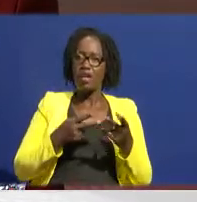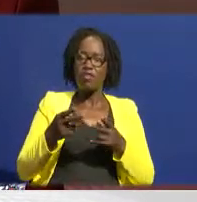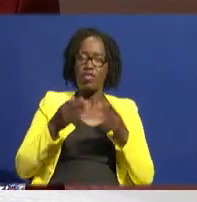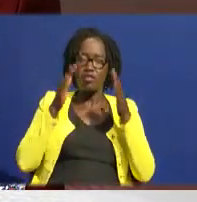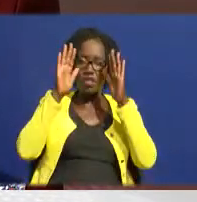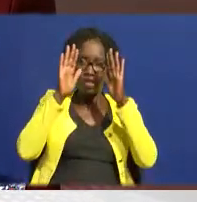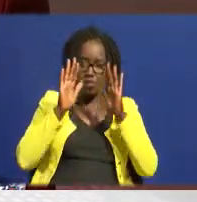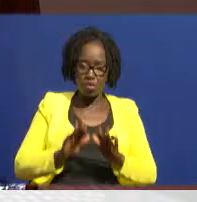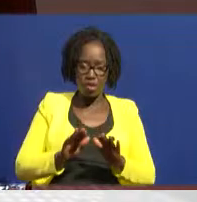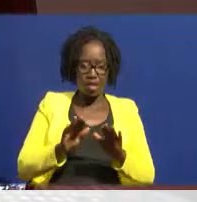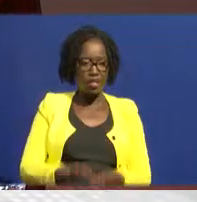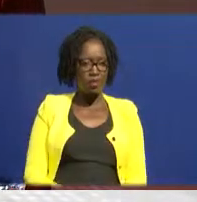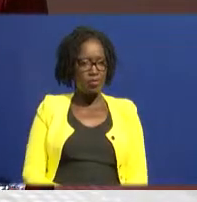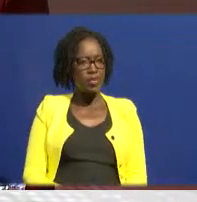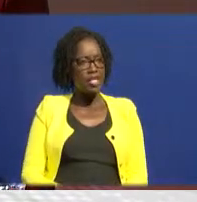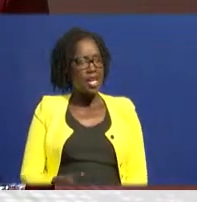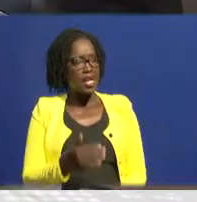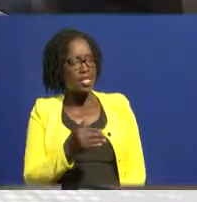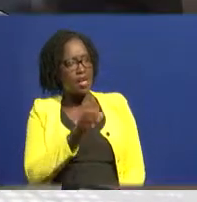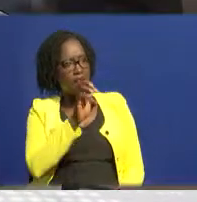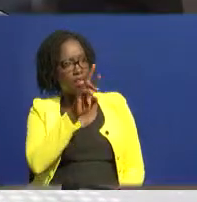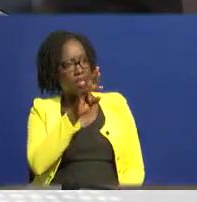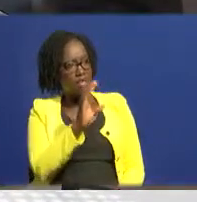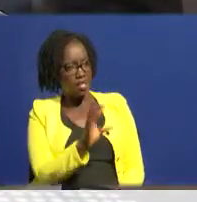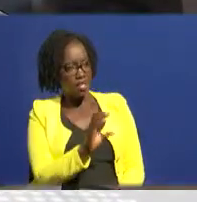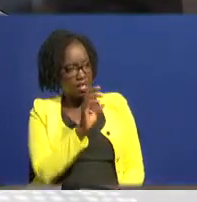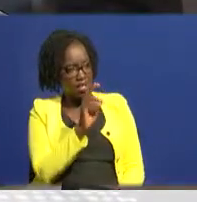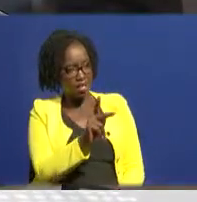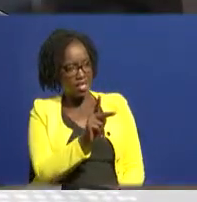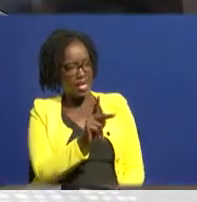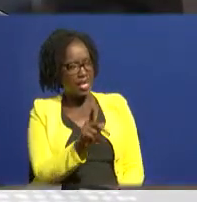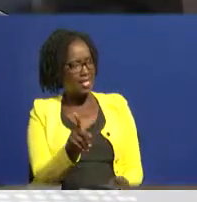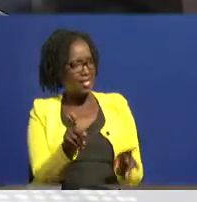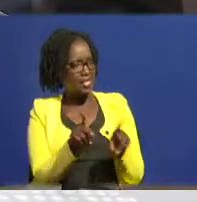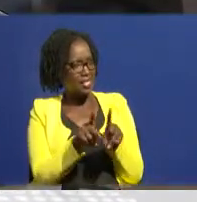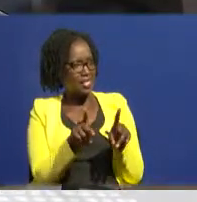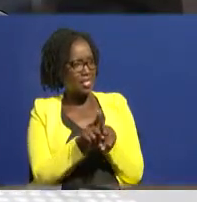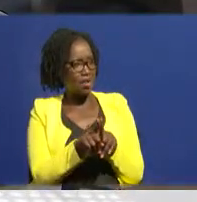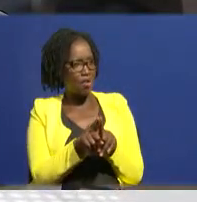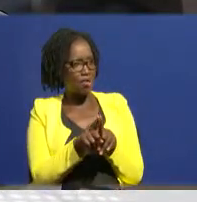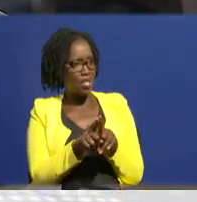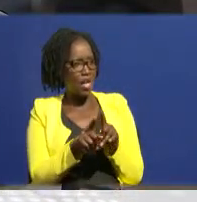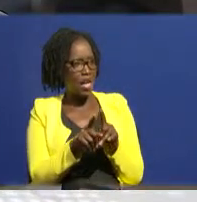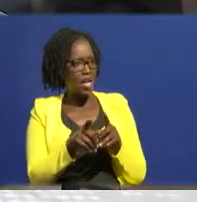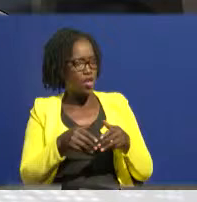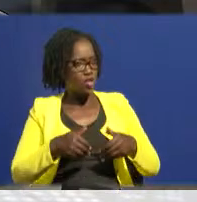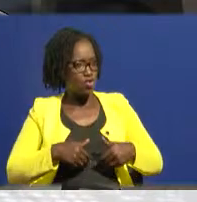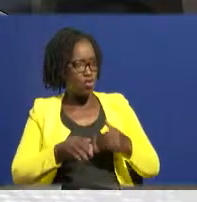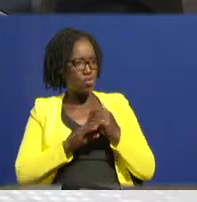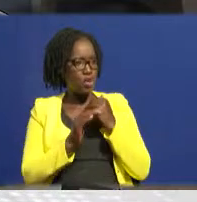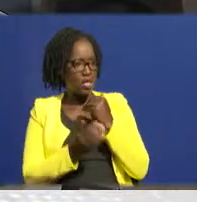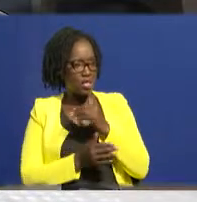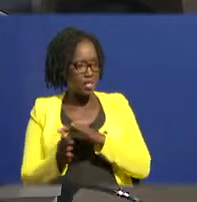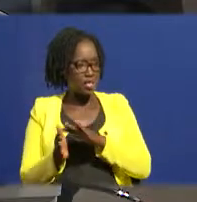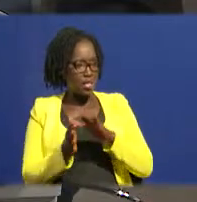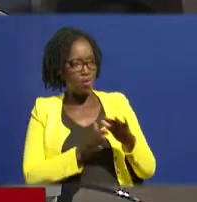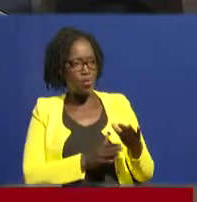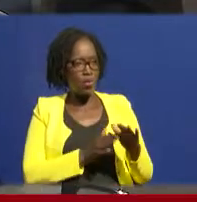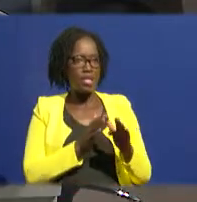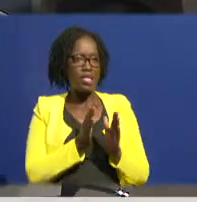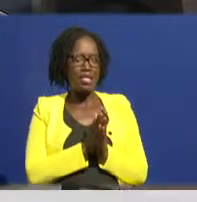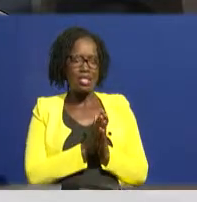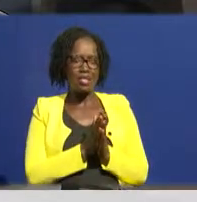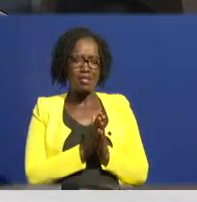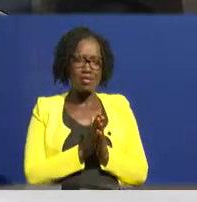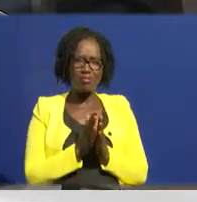key. Okay. Yeah. Let me go to Eric, and I'm still on the teenage pregnancy, but away from that, just a